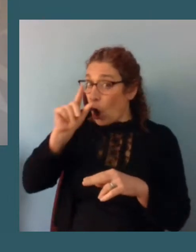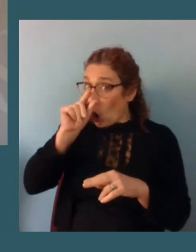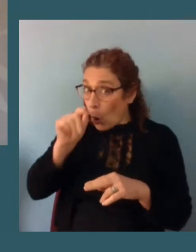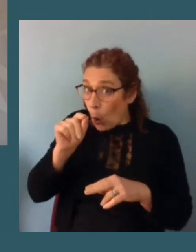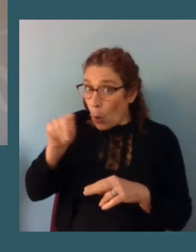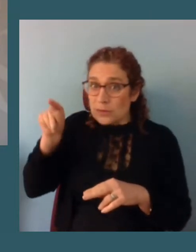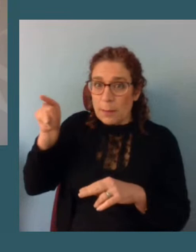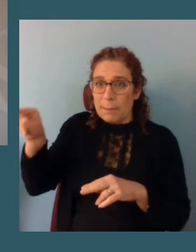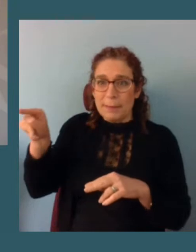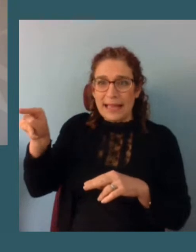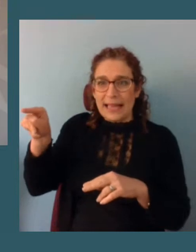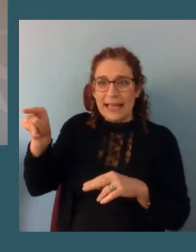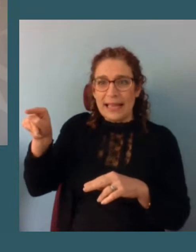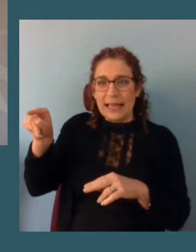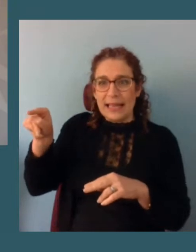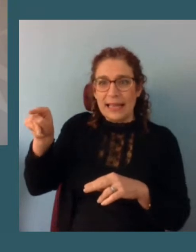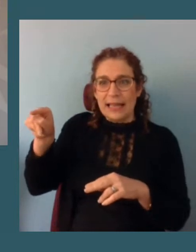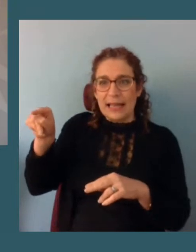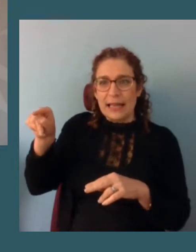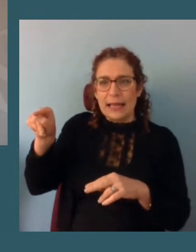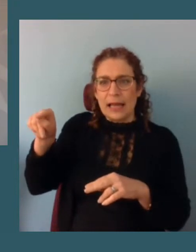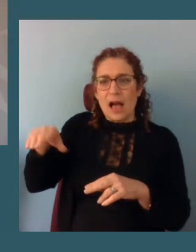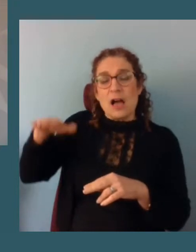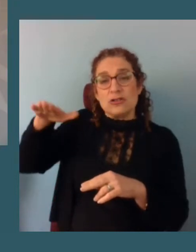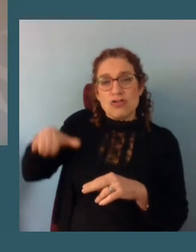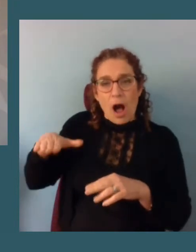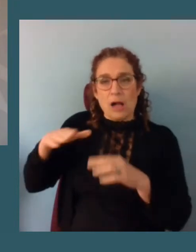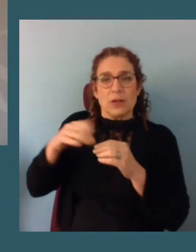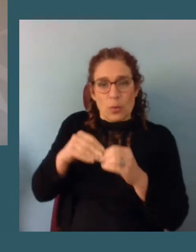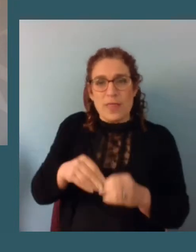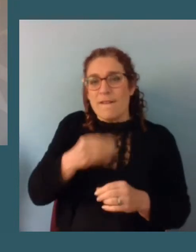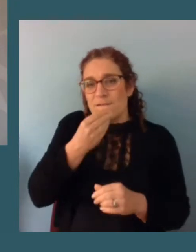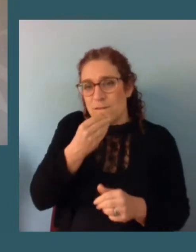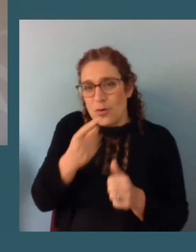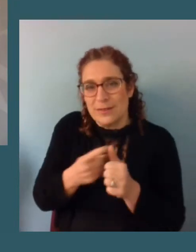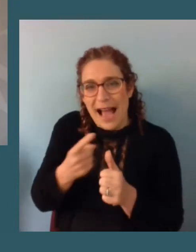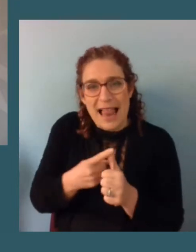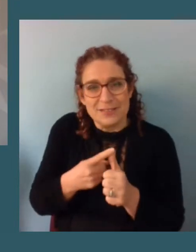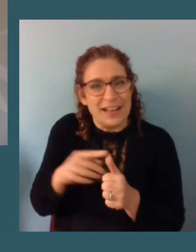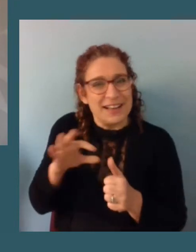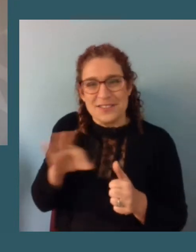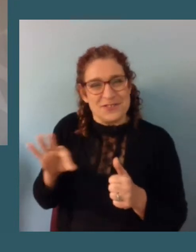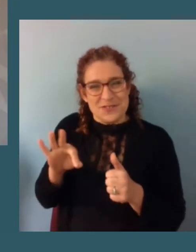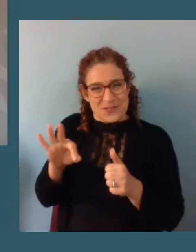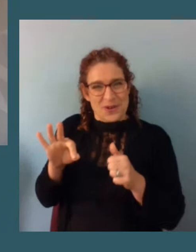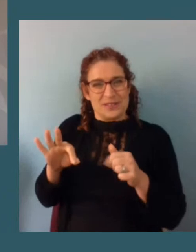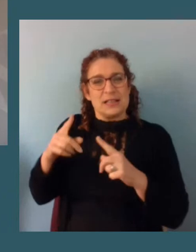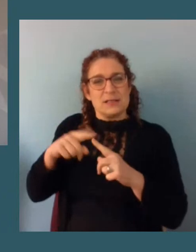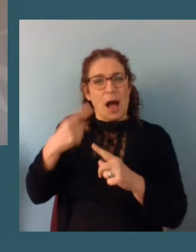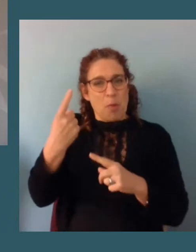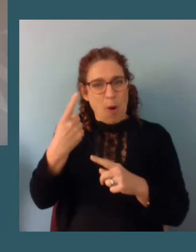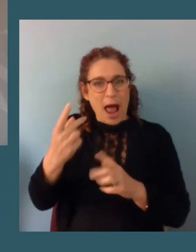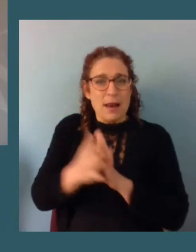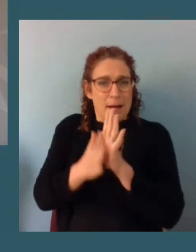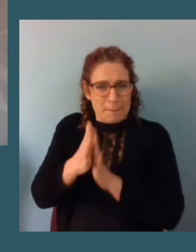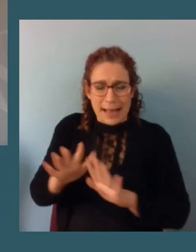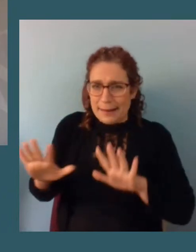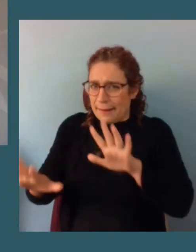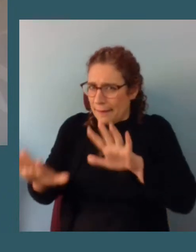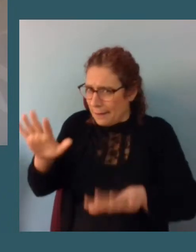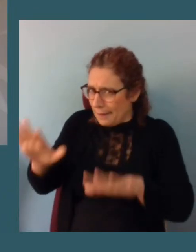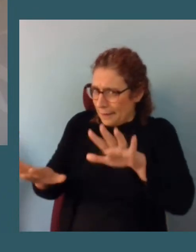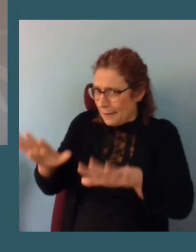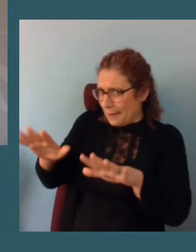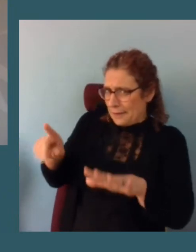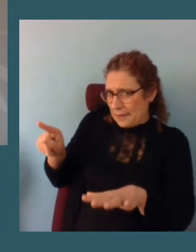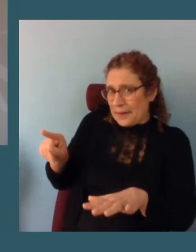rather than type 1 diabetes. The same patterns in qualitative discussion are coming up. So I suspect that this